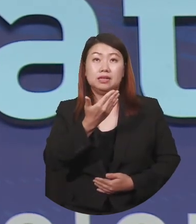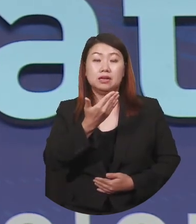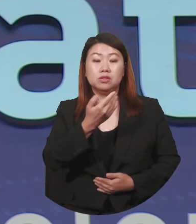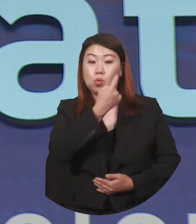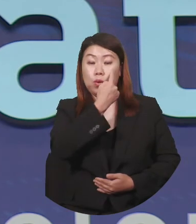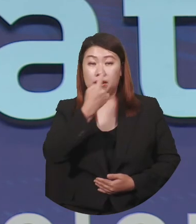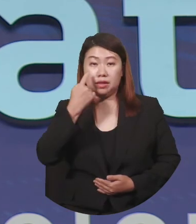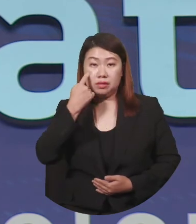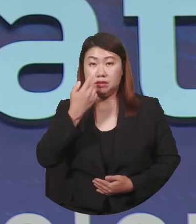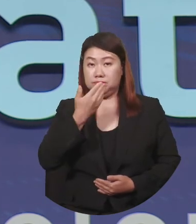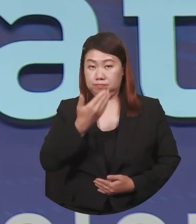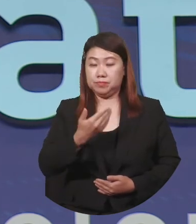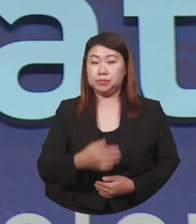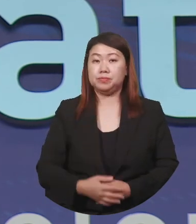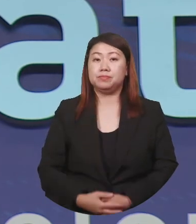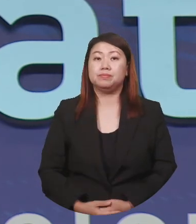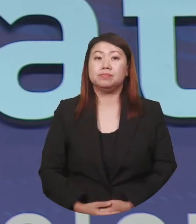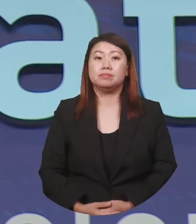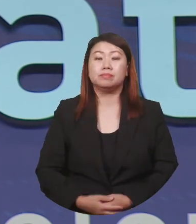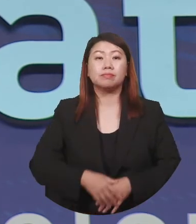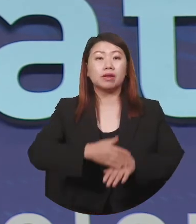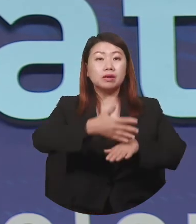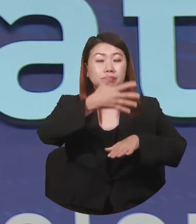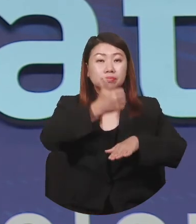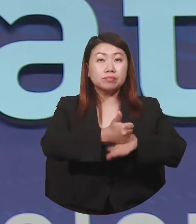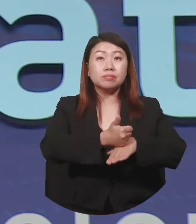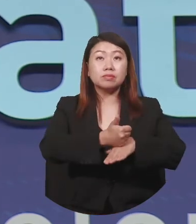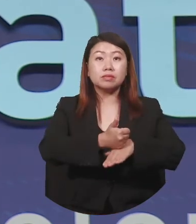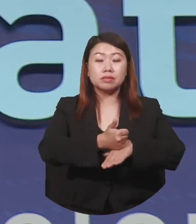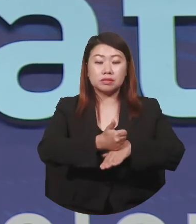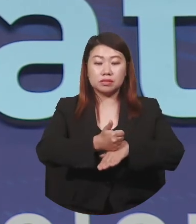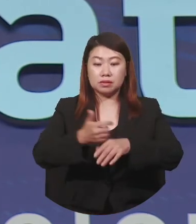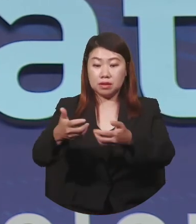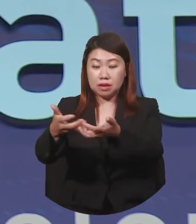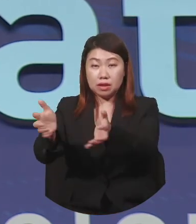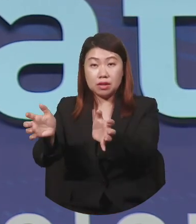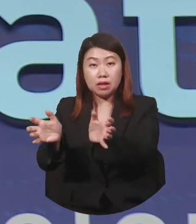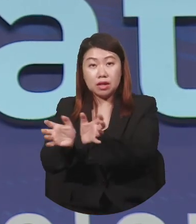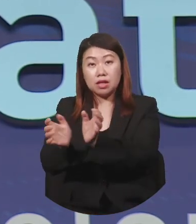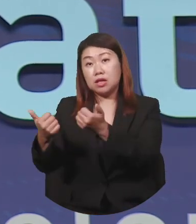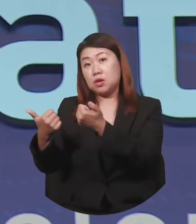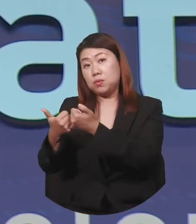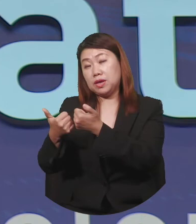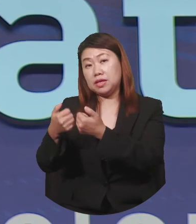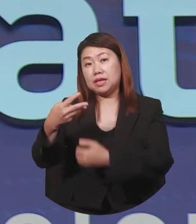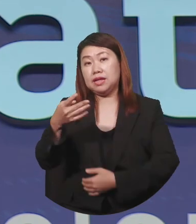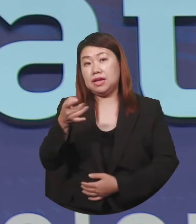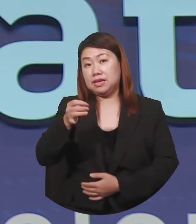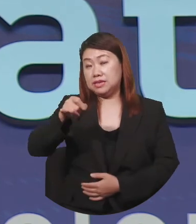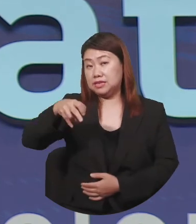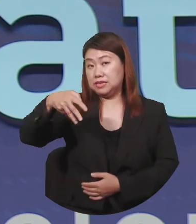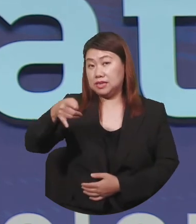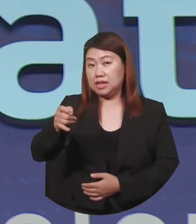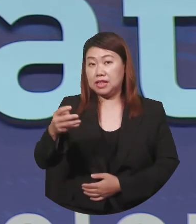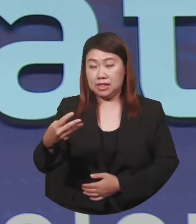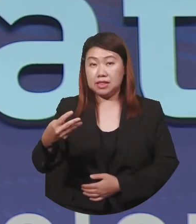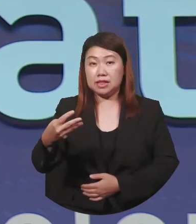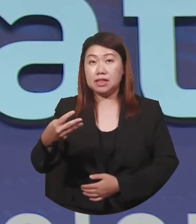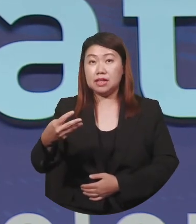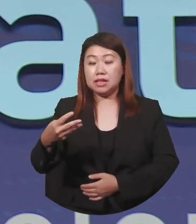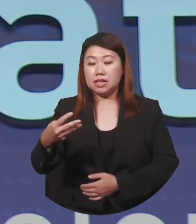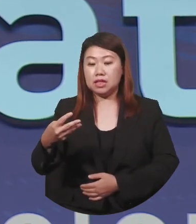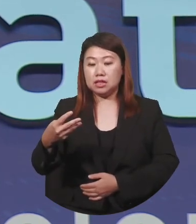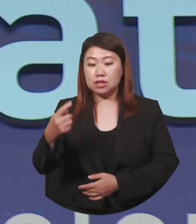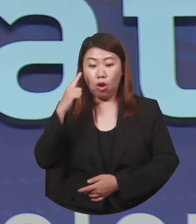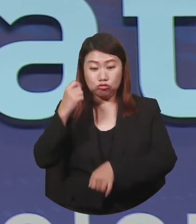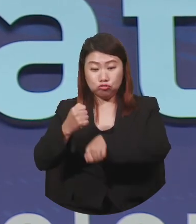cooperation partners, but also enable development cooperation that promotes shared prosperity. Lastly, in the roundtable session hosted